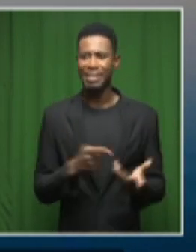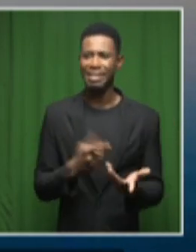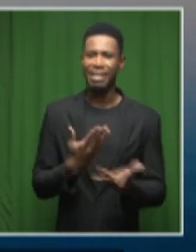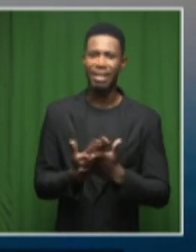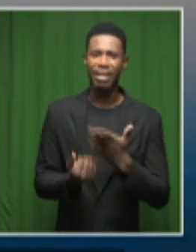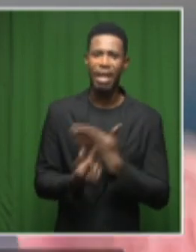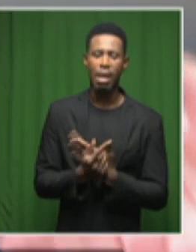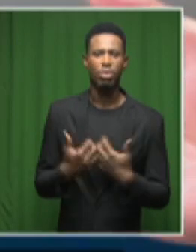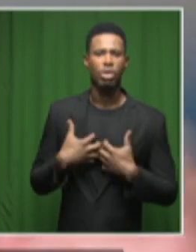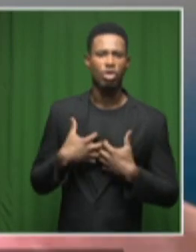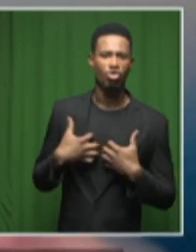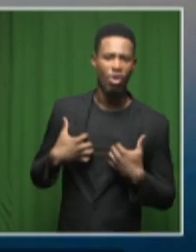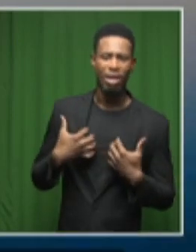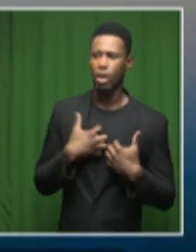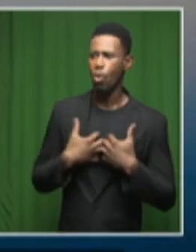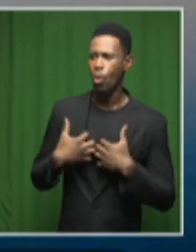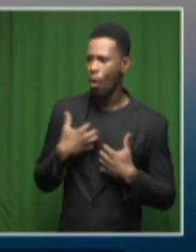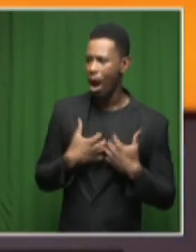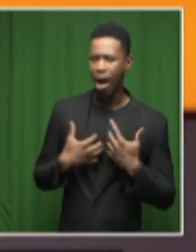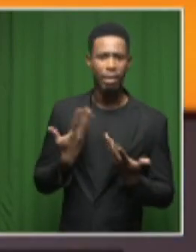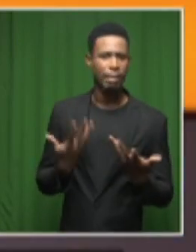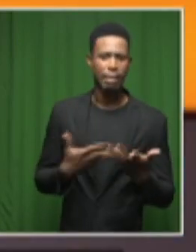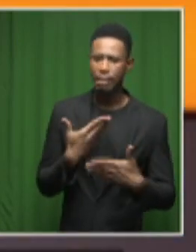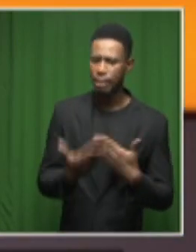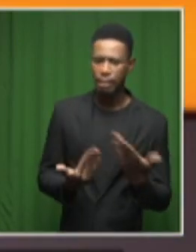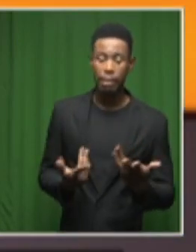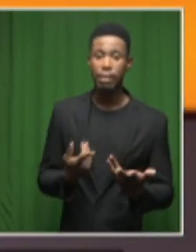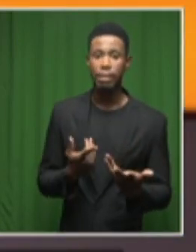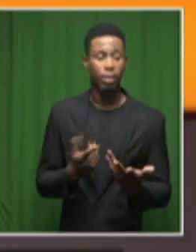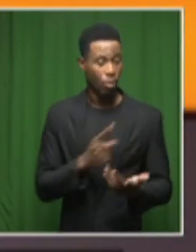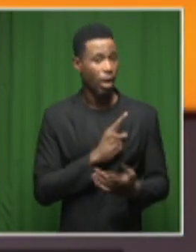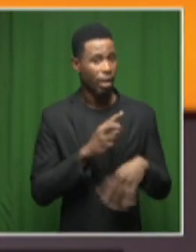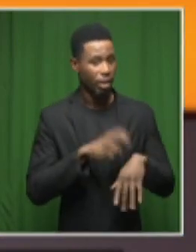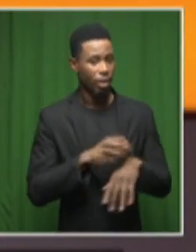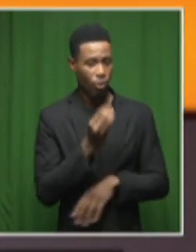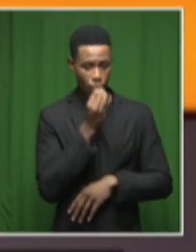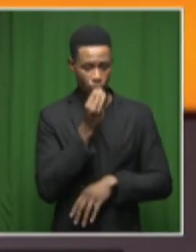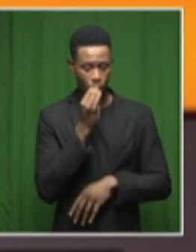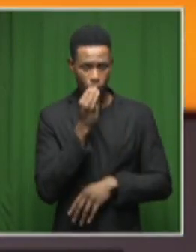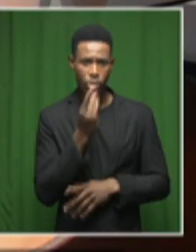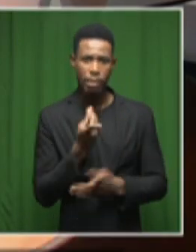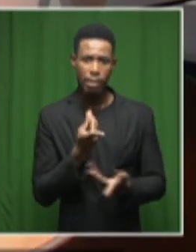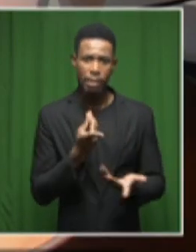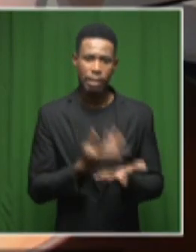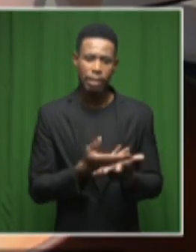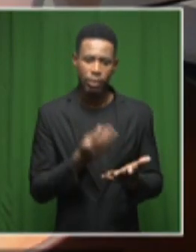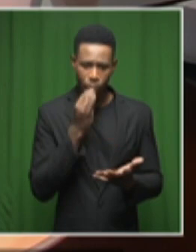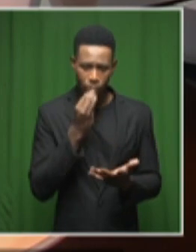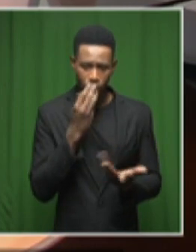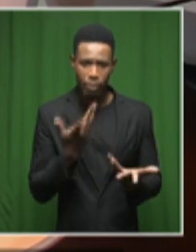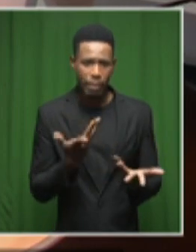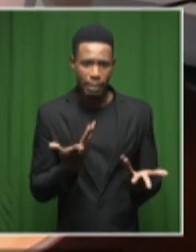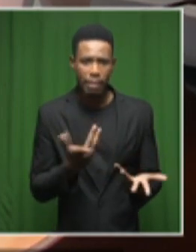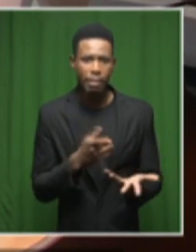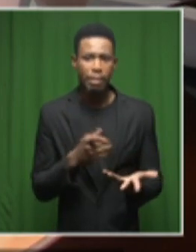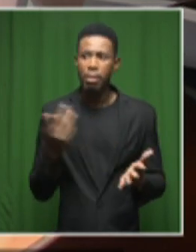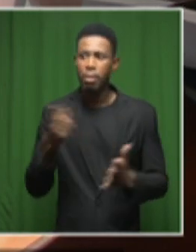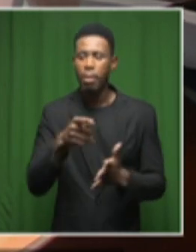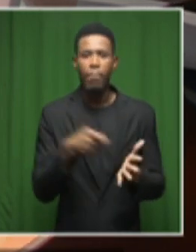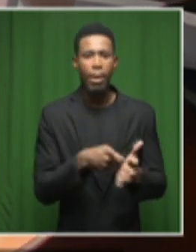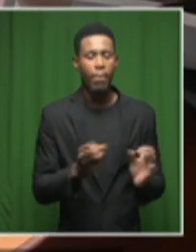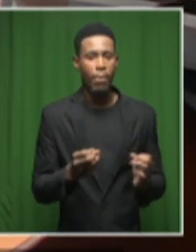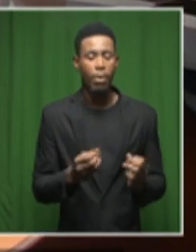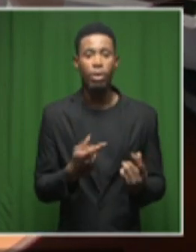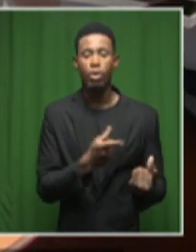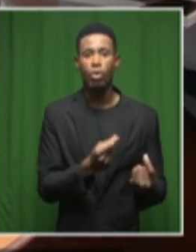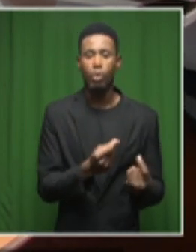of things. Because you need to bring food to the table. So that's why now the link where he comes in into the Art Foundation and movement to say,